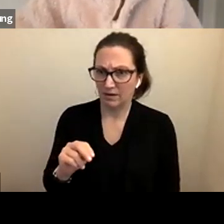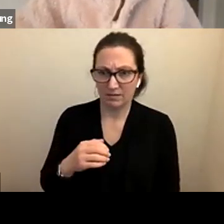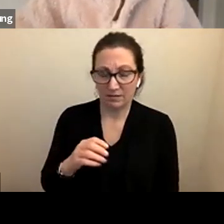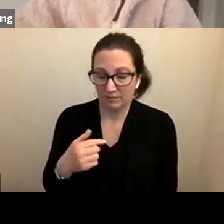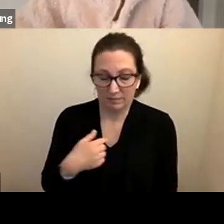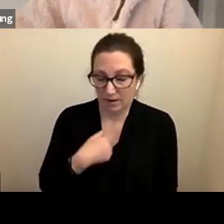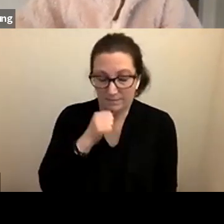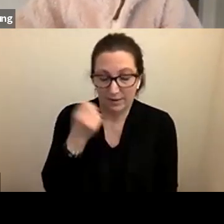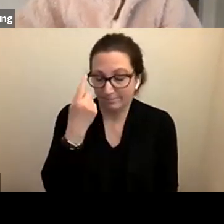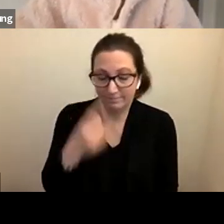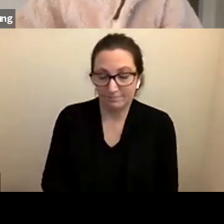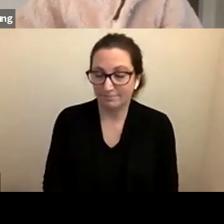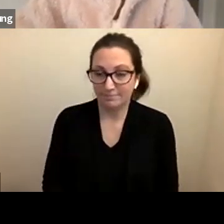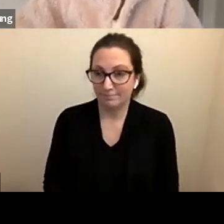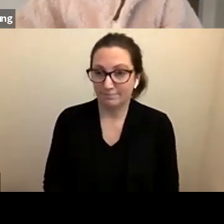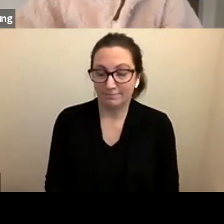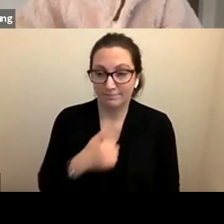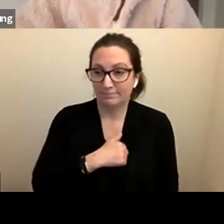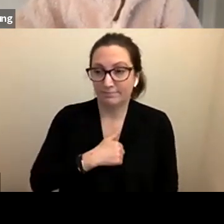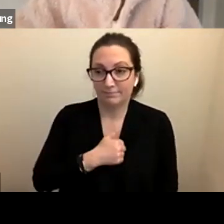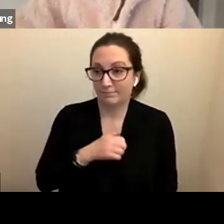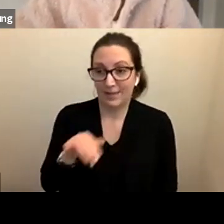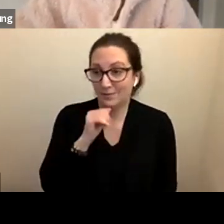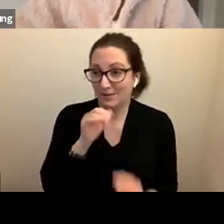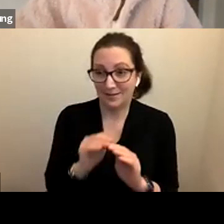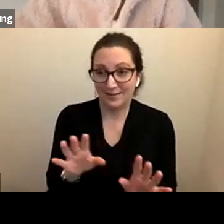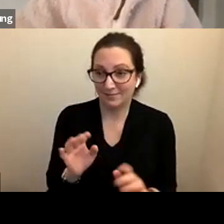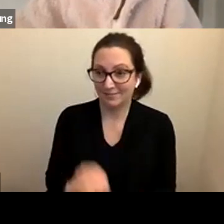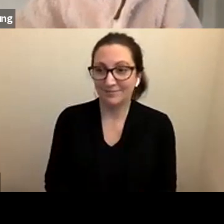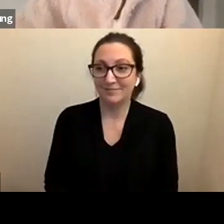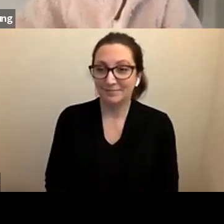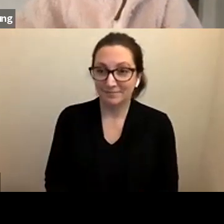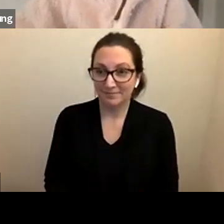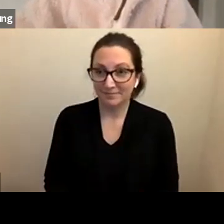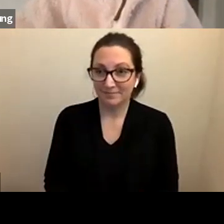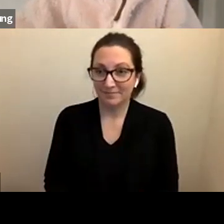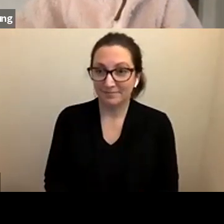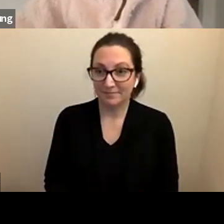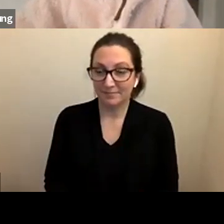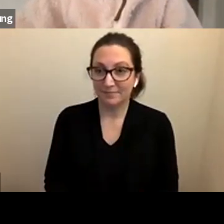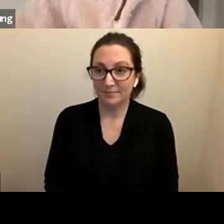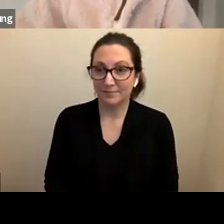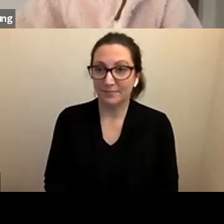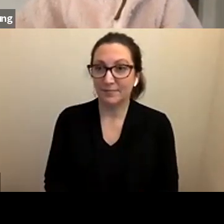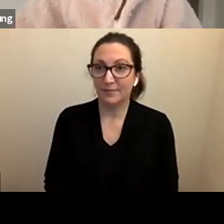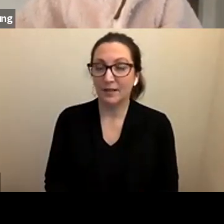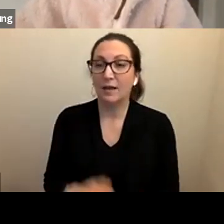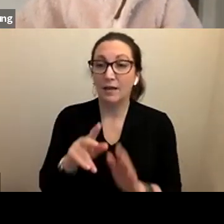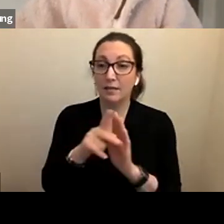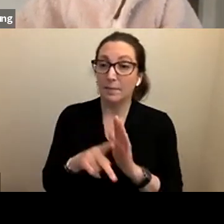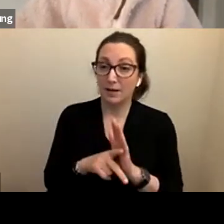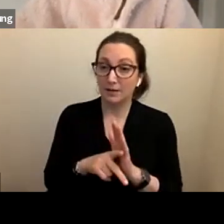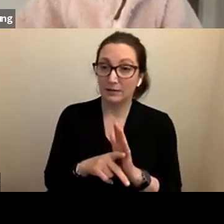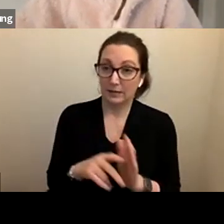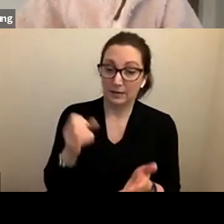clear for me. So let me ask it a different way. The policy that was approved by